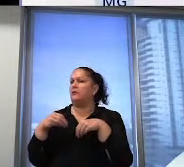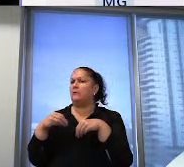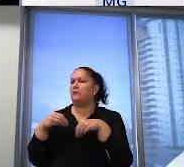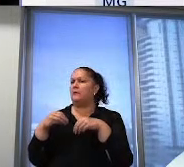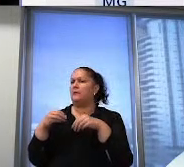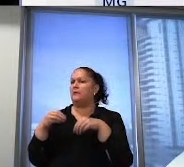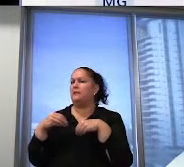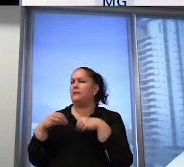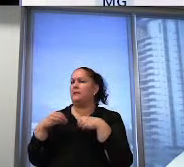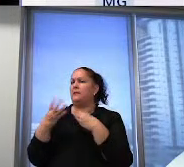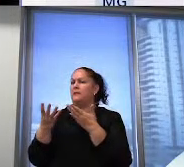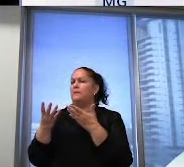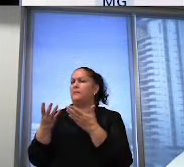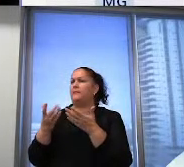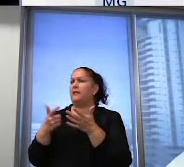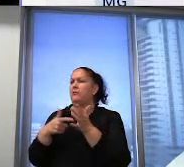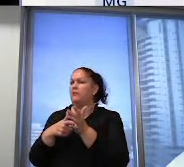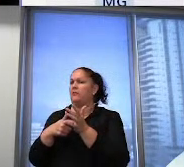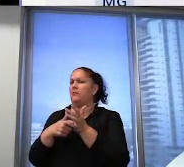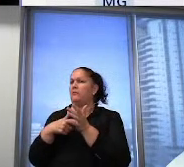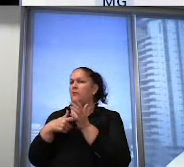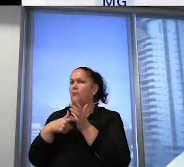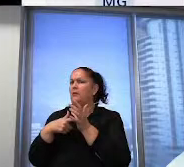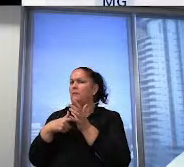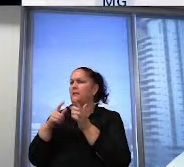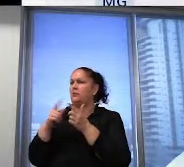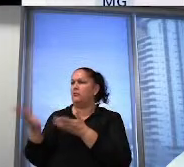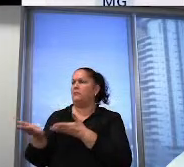you're proposing here?